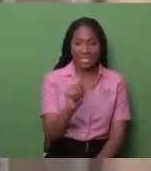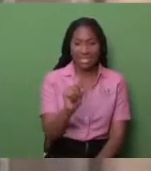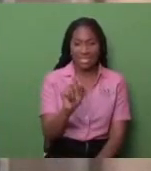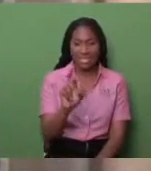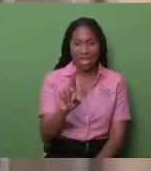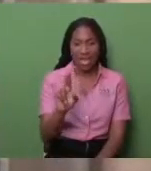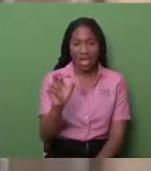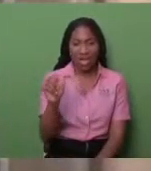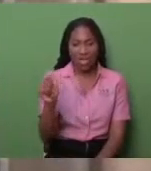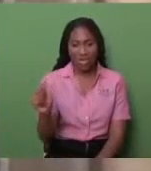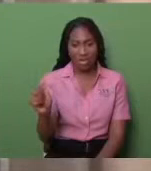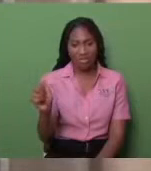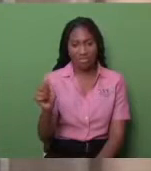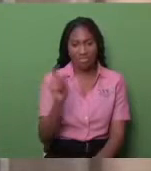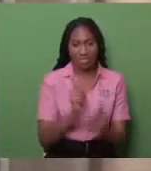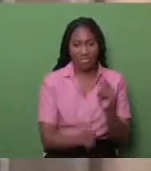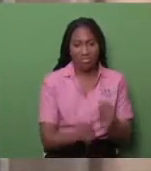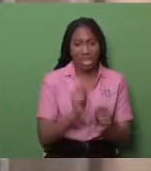Revenue Authority.